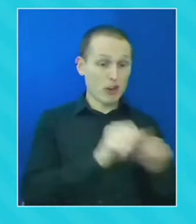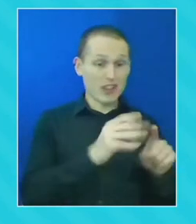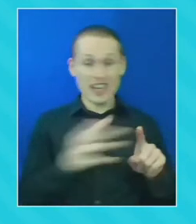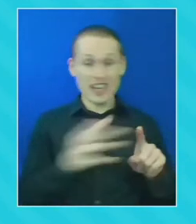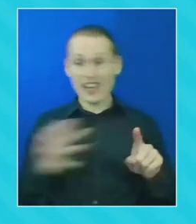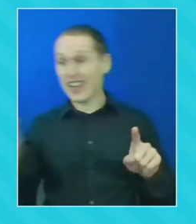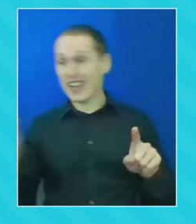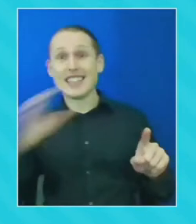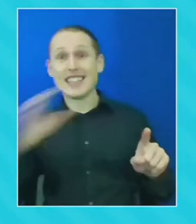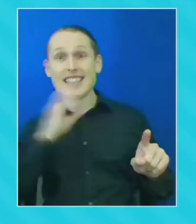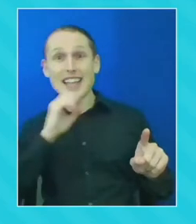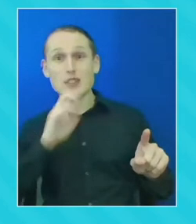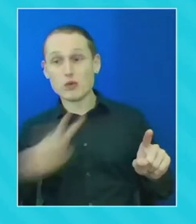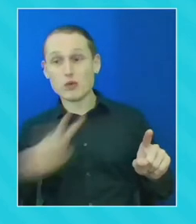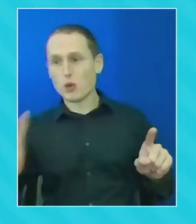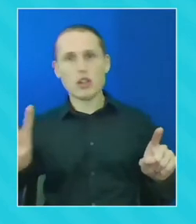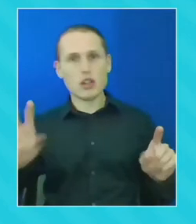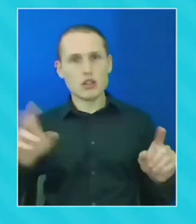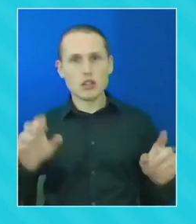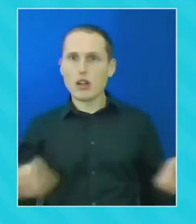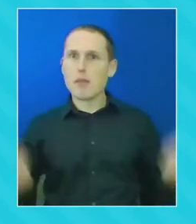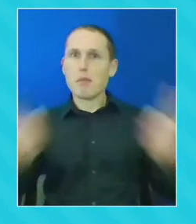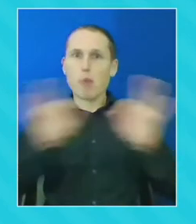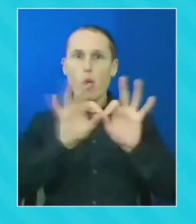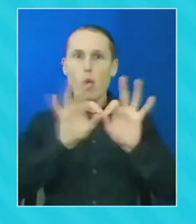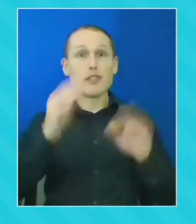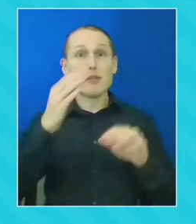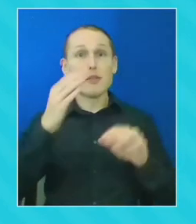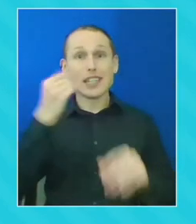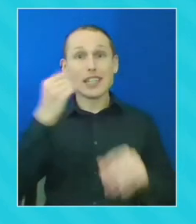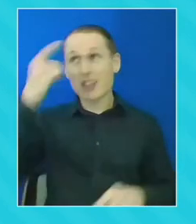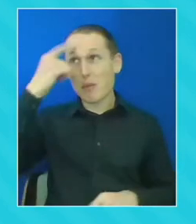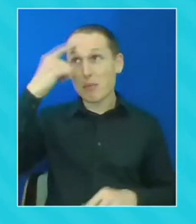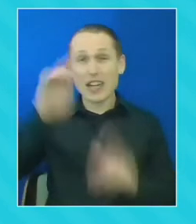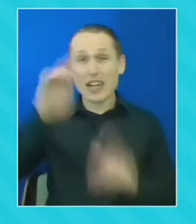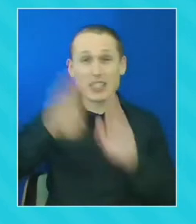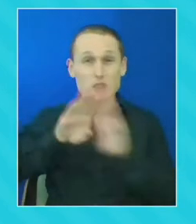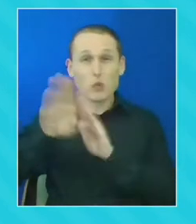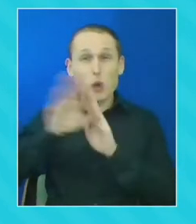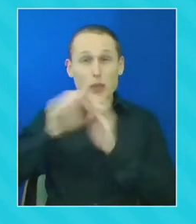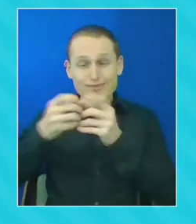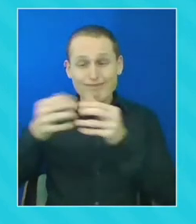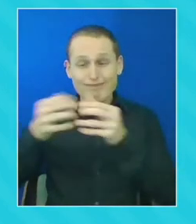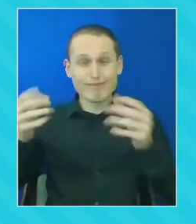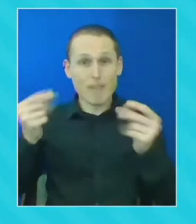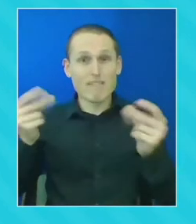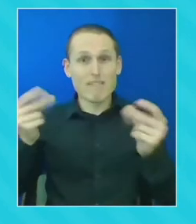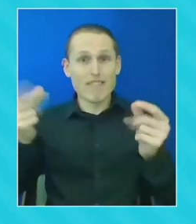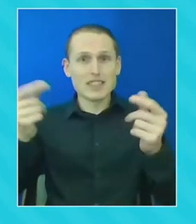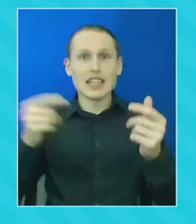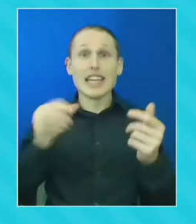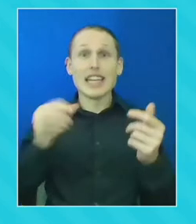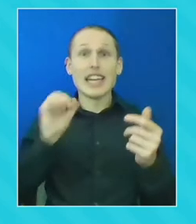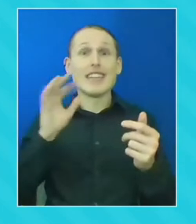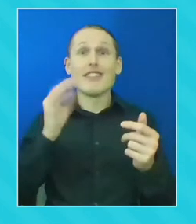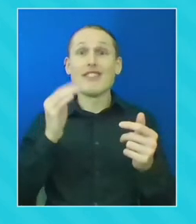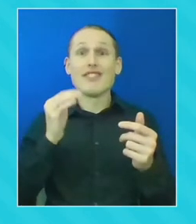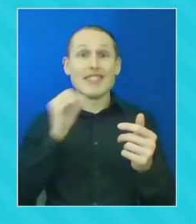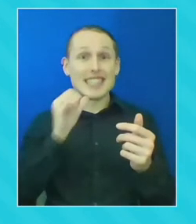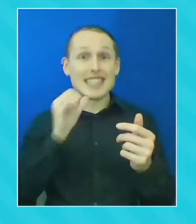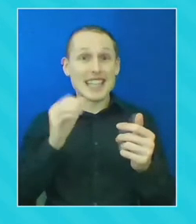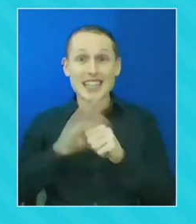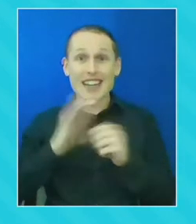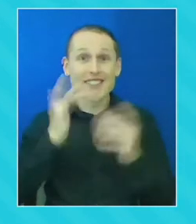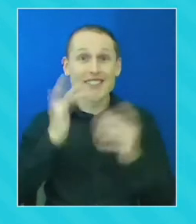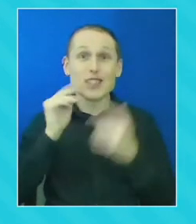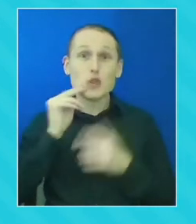most rapid rate. And it is incredibly vulnerable when it lacks the essential nutrients. During that time, if the baby's brain doesn't